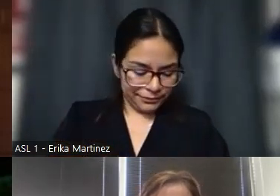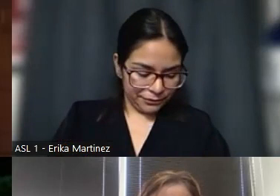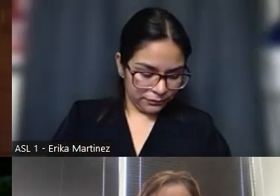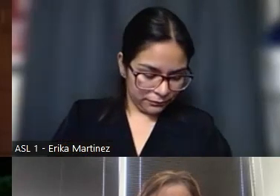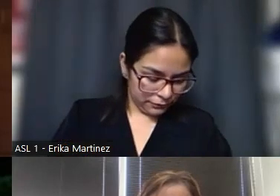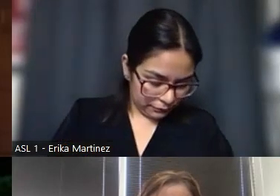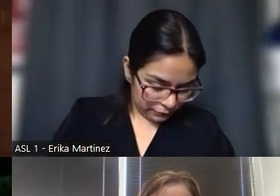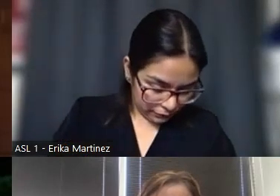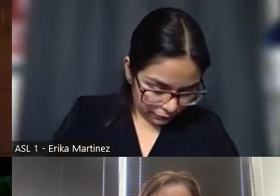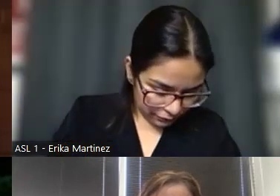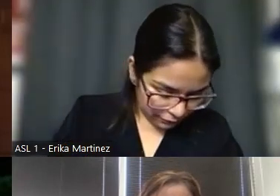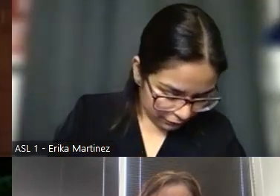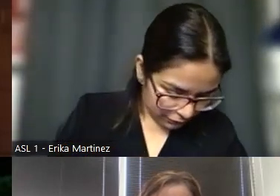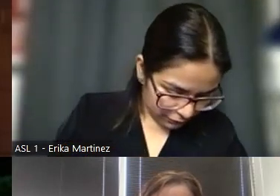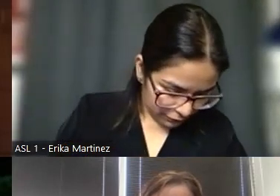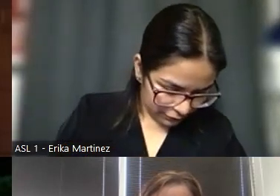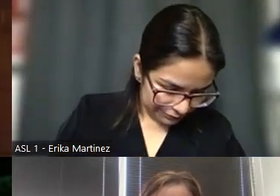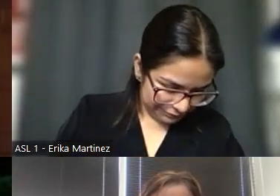population.